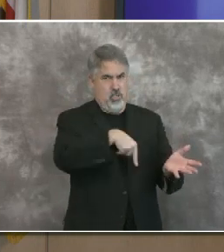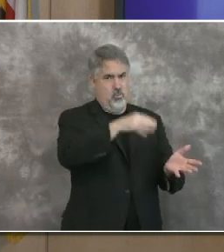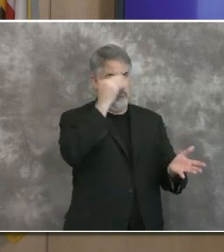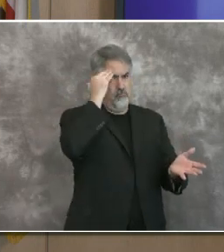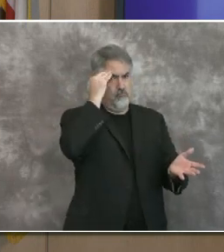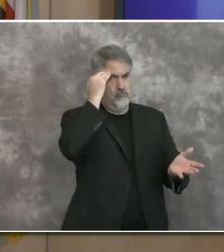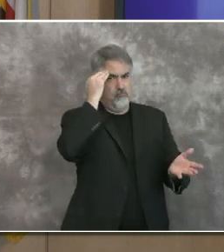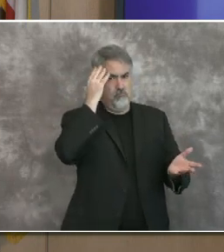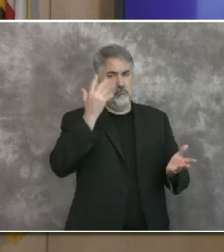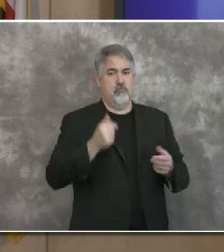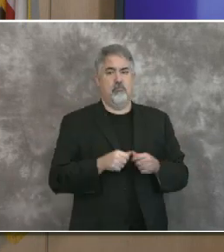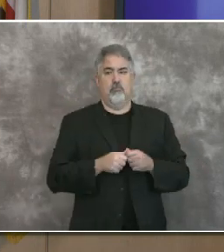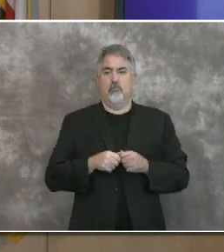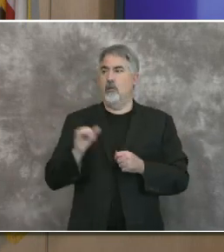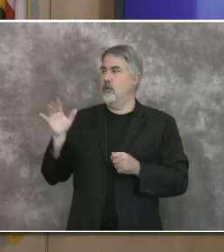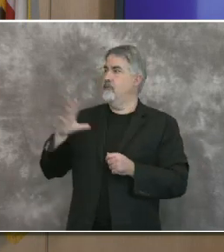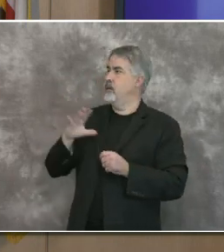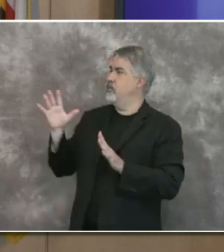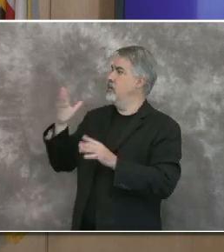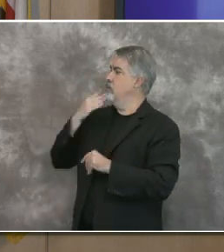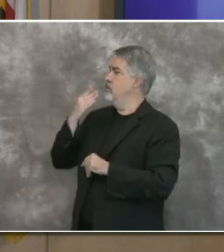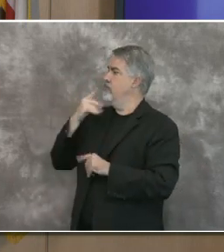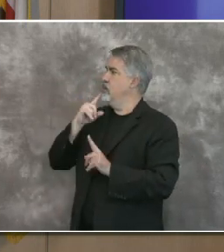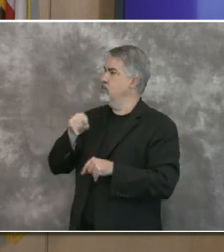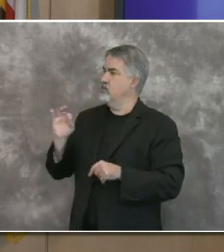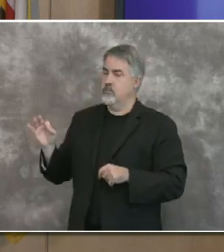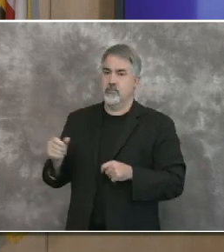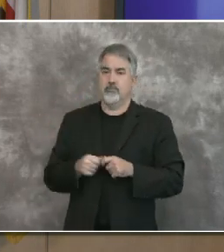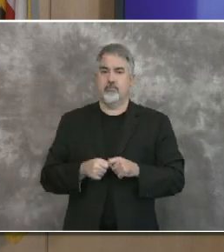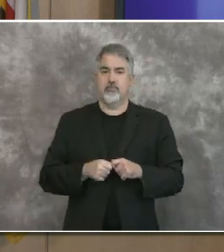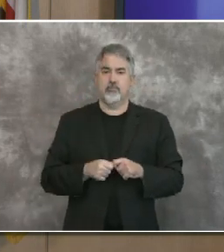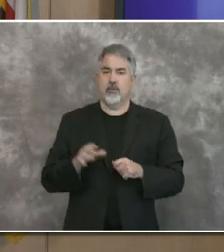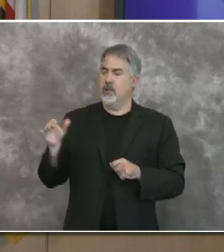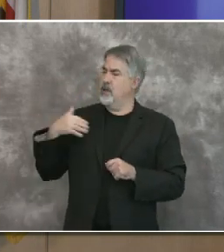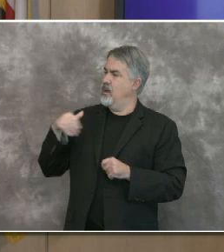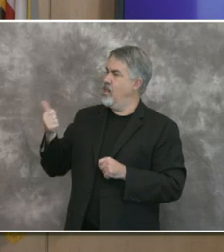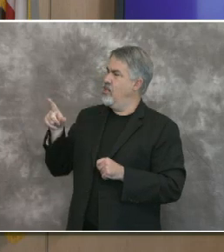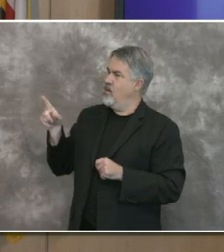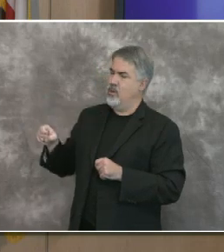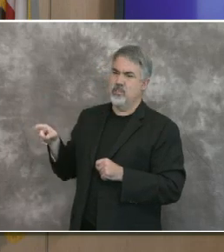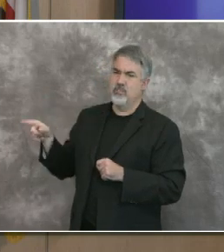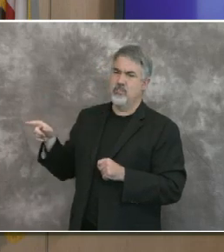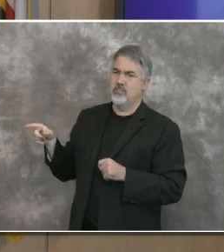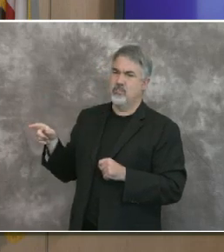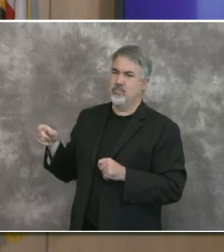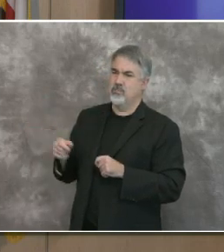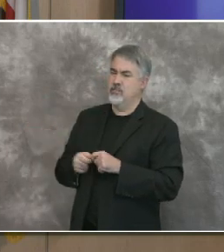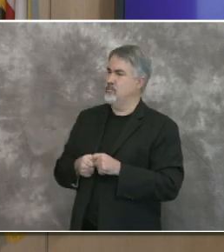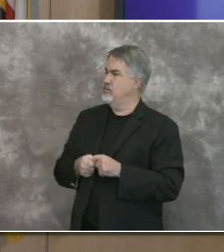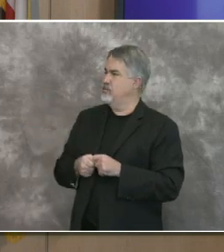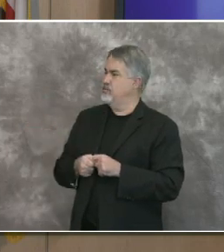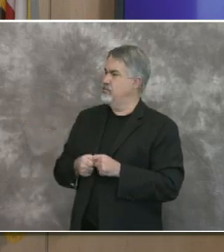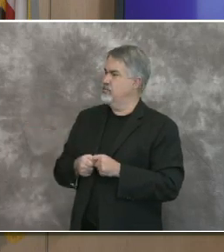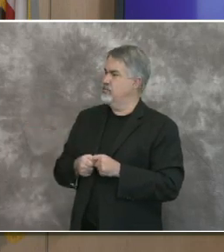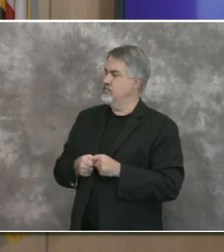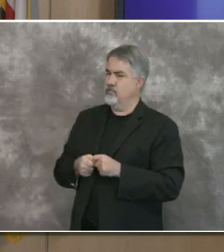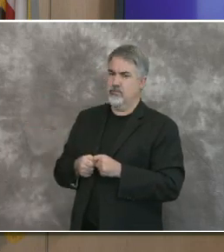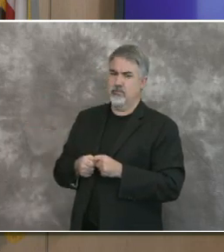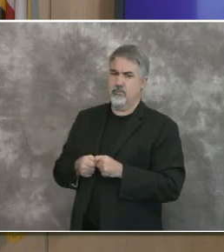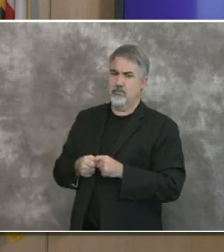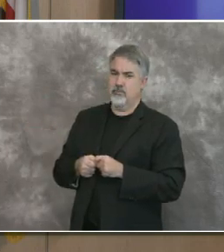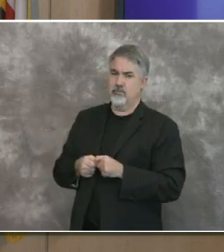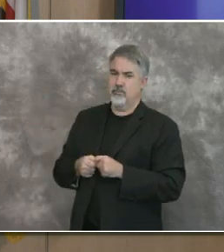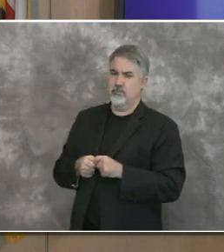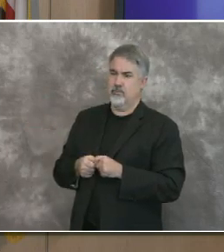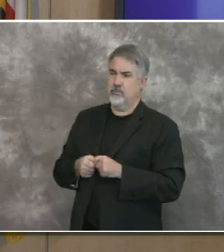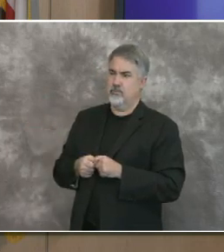Yeah, that's great. Okay. I just have a question about the contact tracing. So you had mentioned today that there